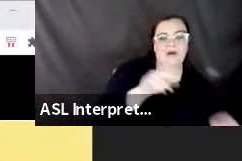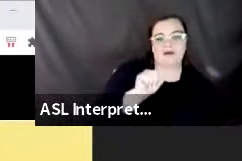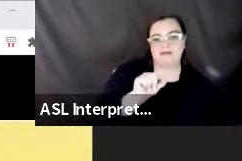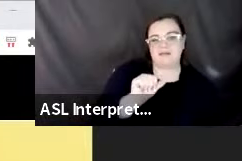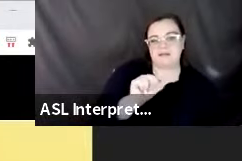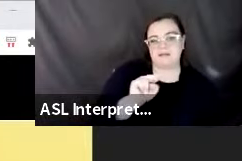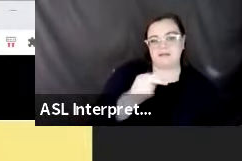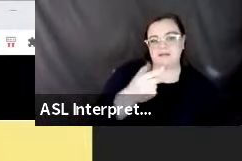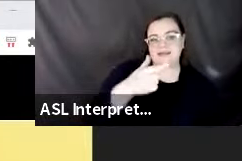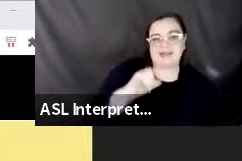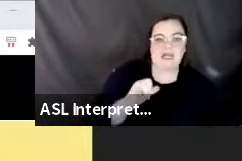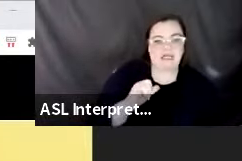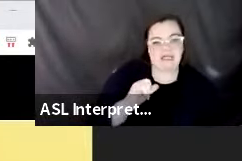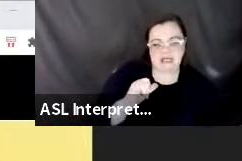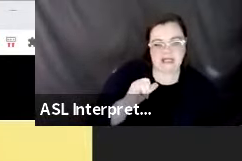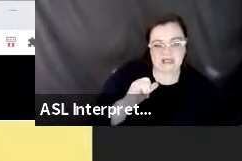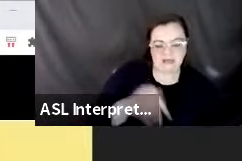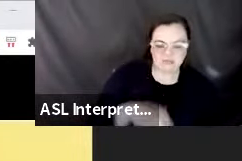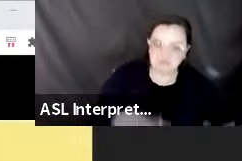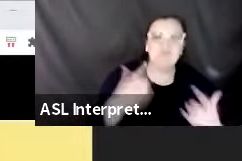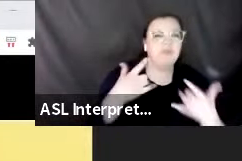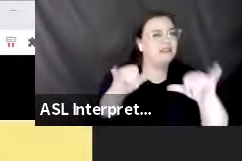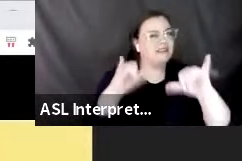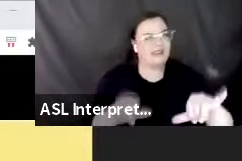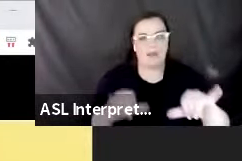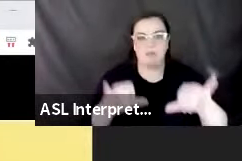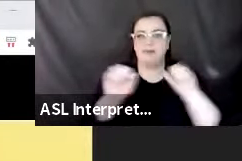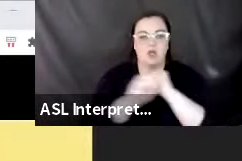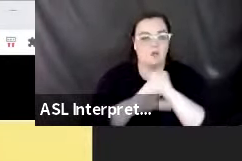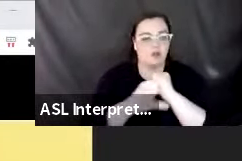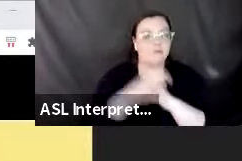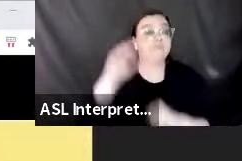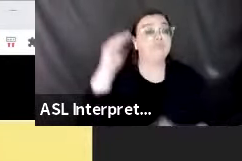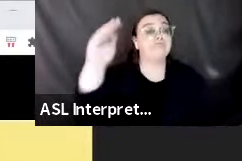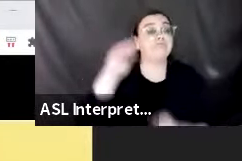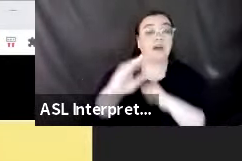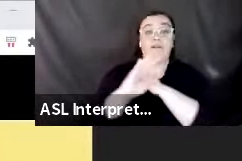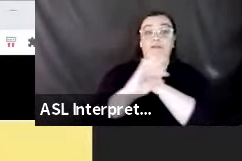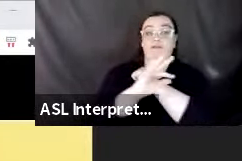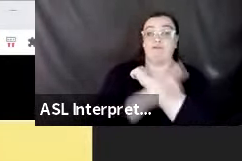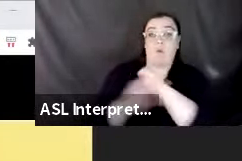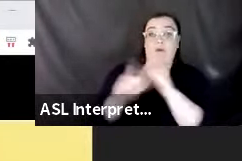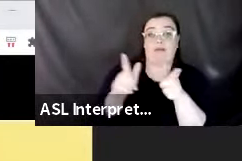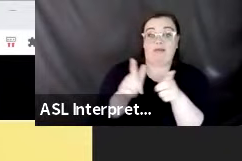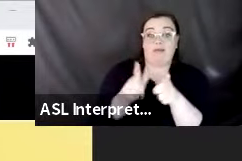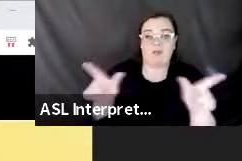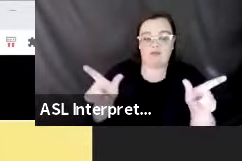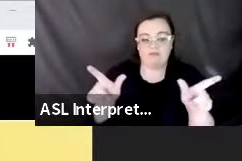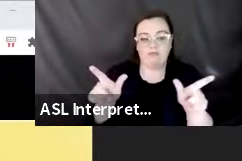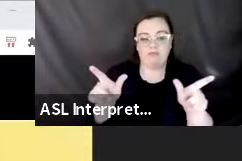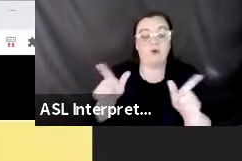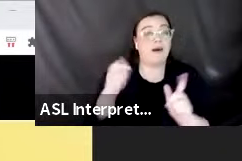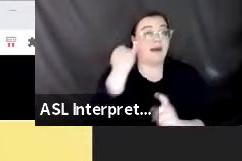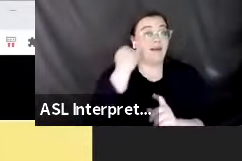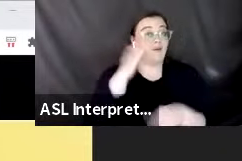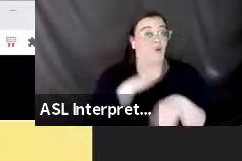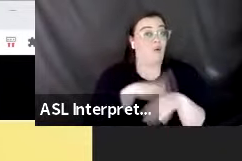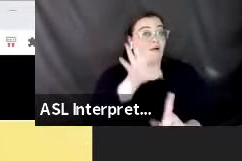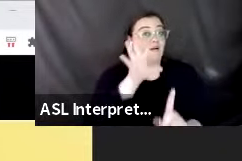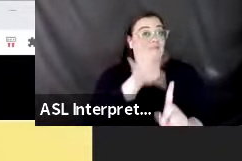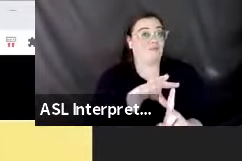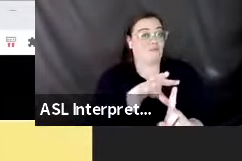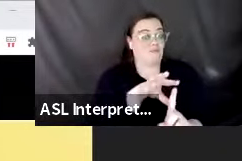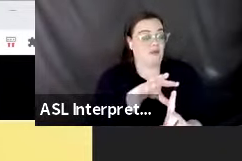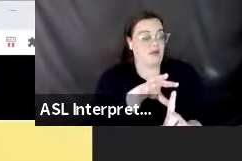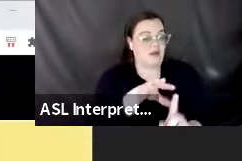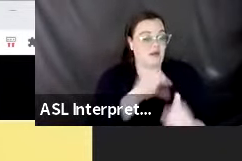commercial. For foreign language, the on-camera performers, if nothing changes and they're just changing the